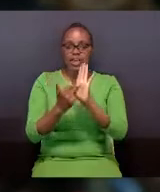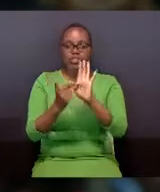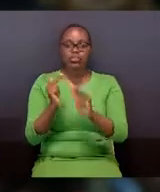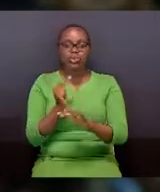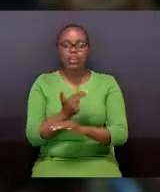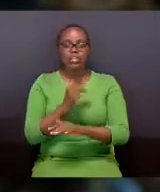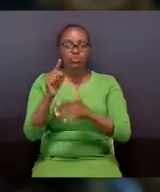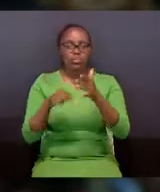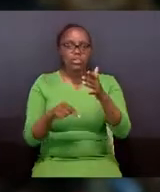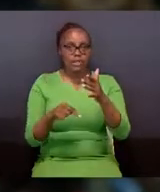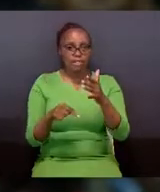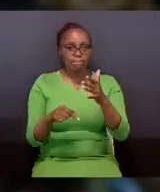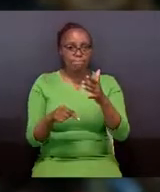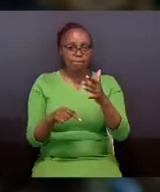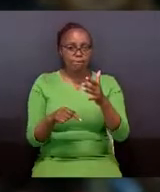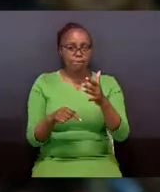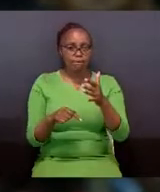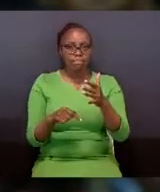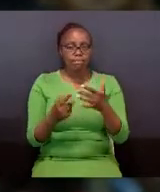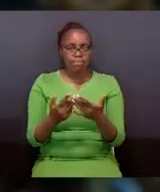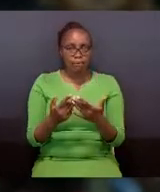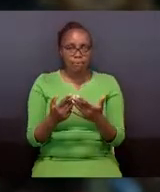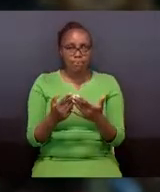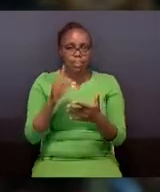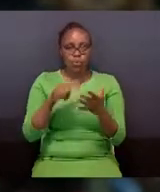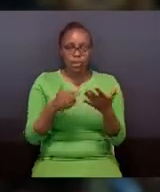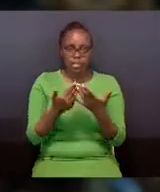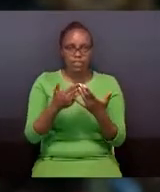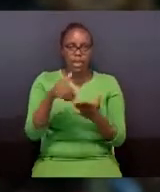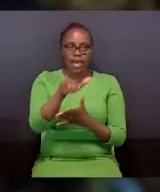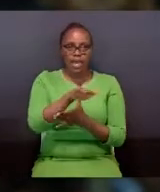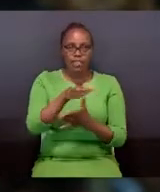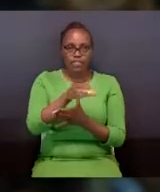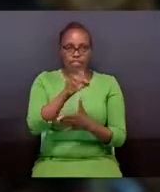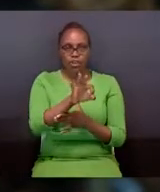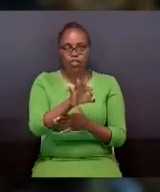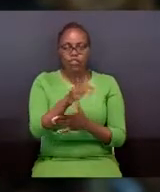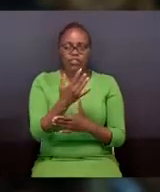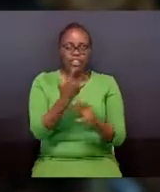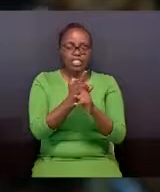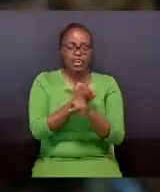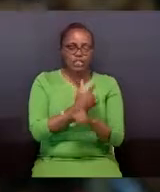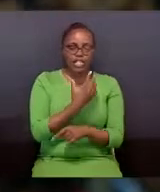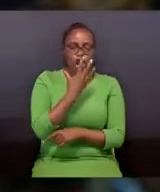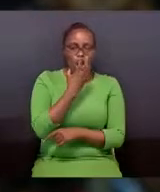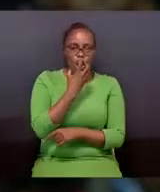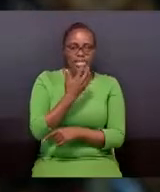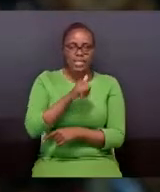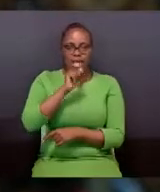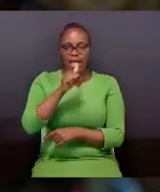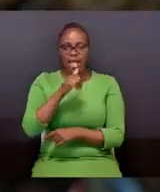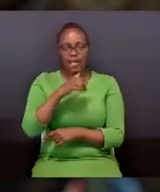that was that in whatever field of apples and oranges that any one of you is